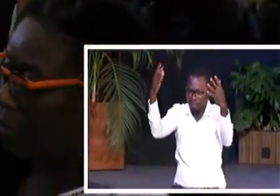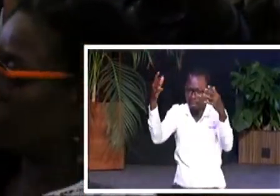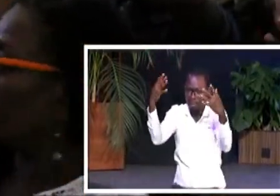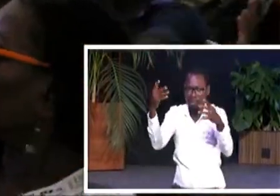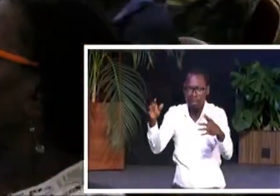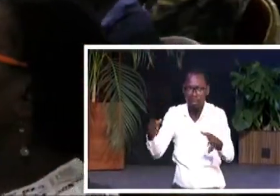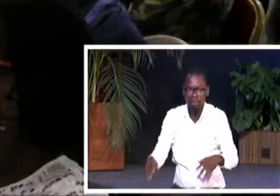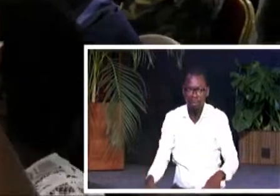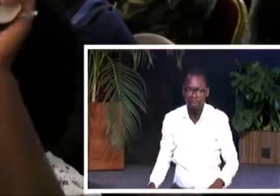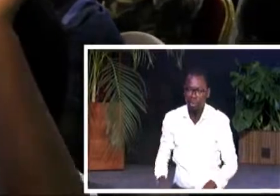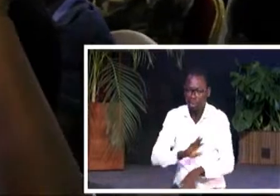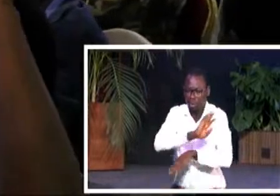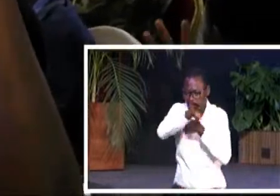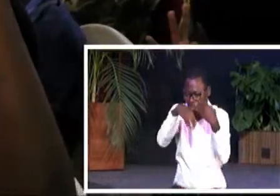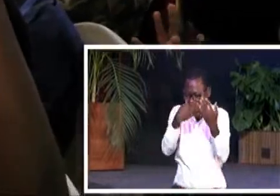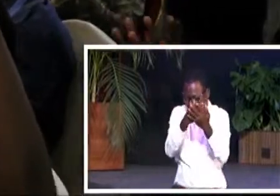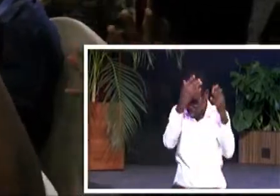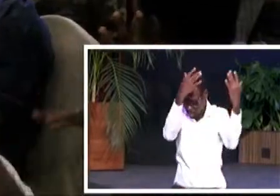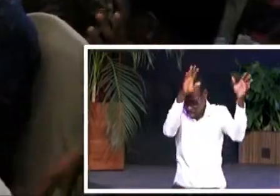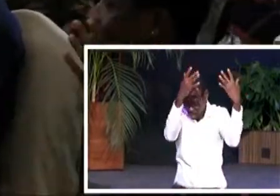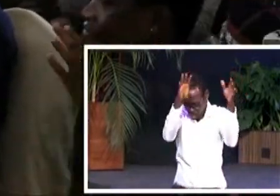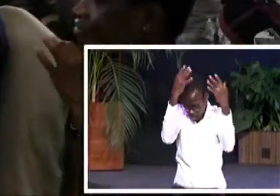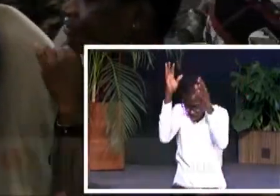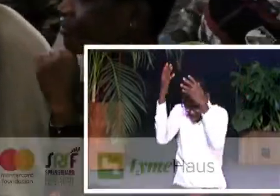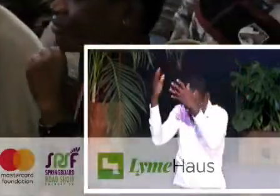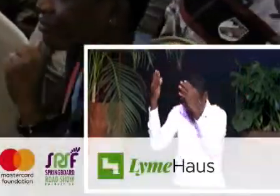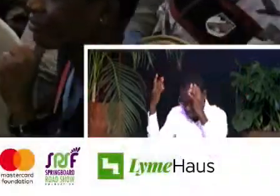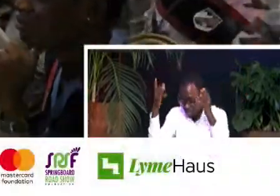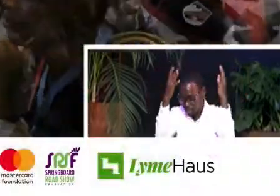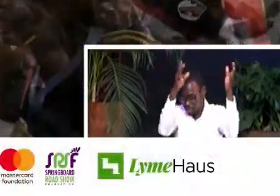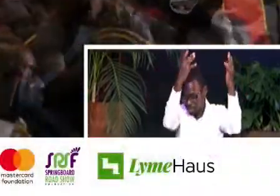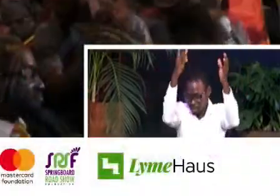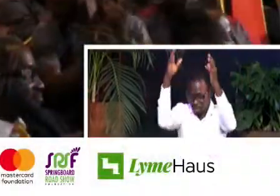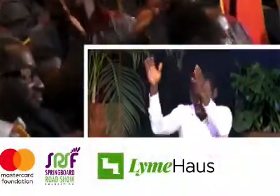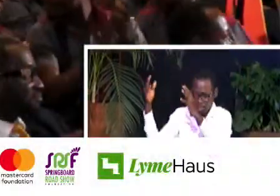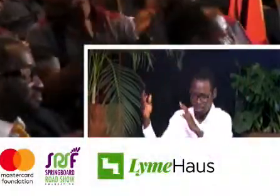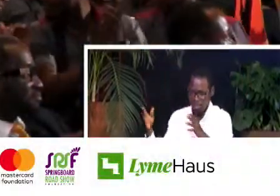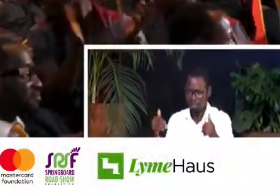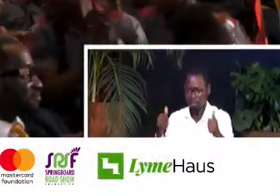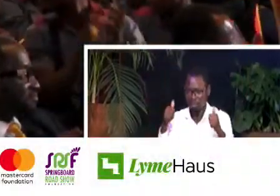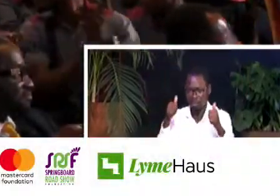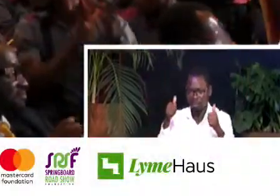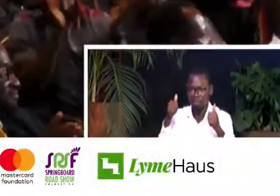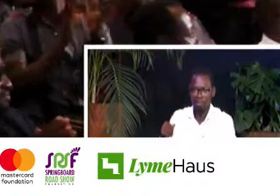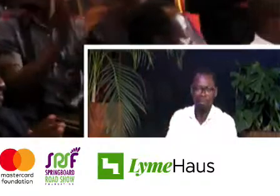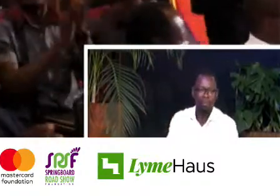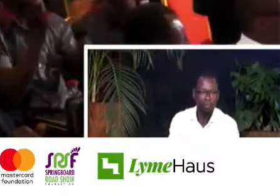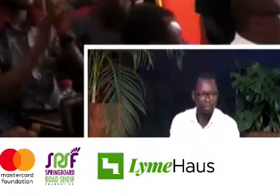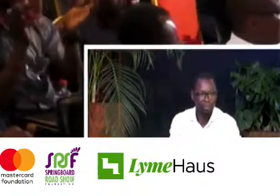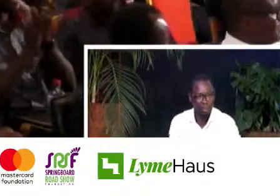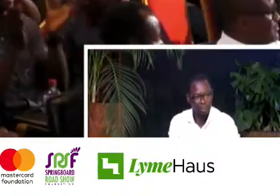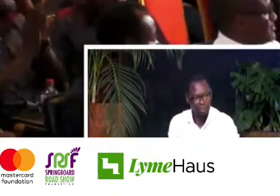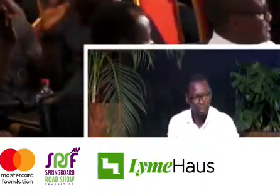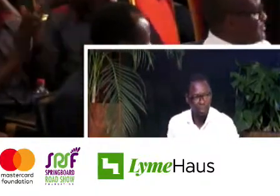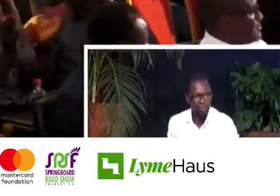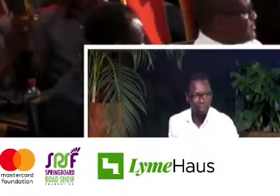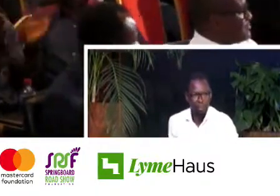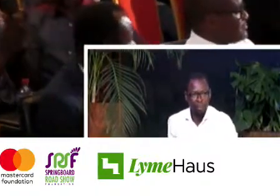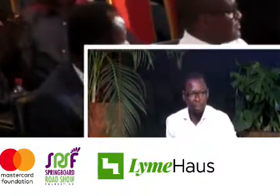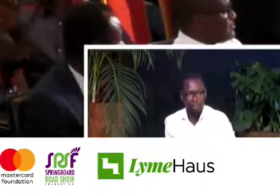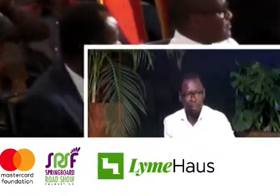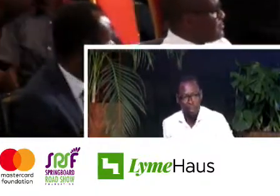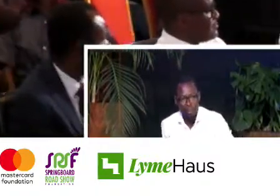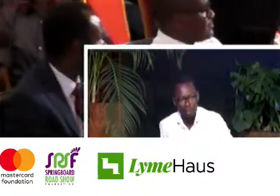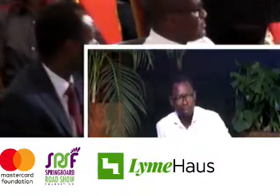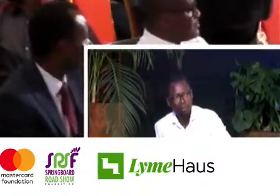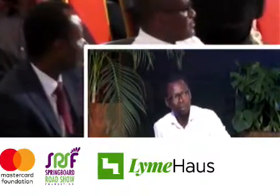Round of applause for all the mentors and speakers, those who came today and those who've come throughout the days. And of course, all the